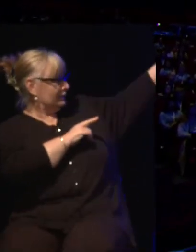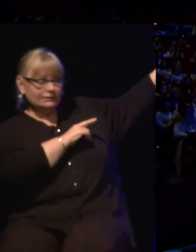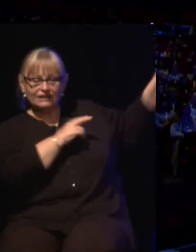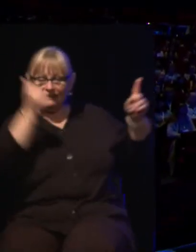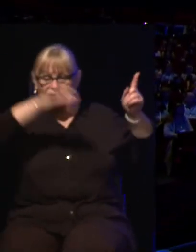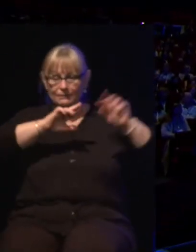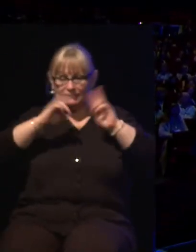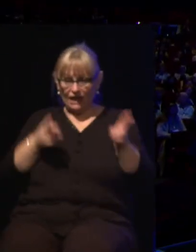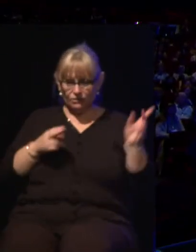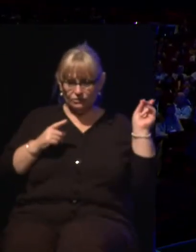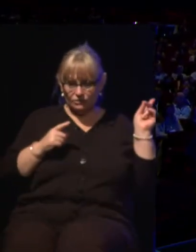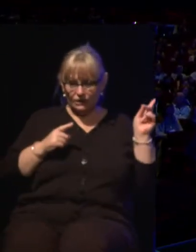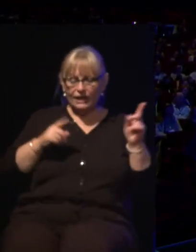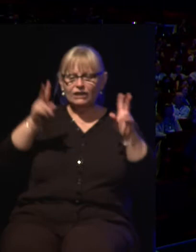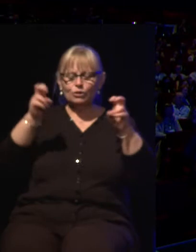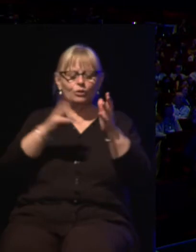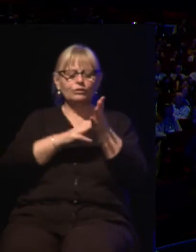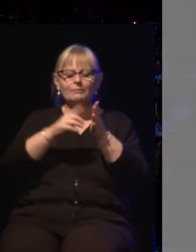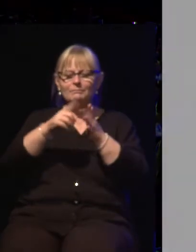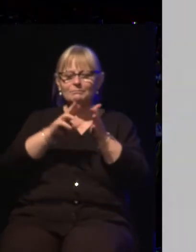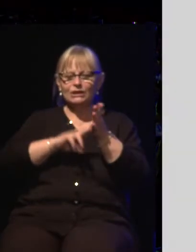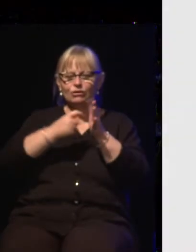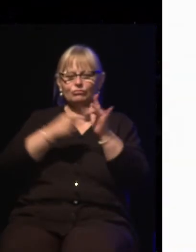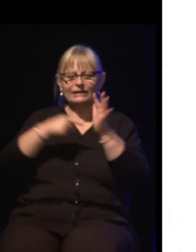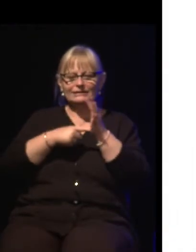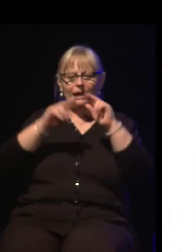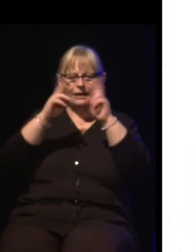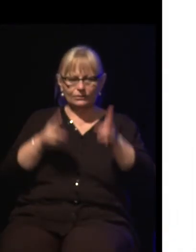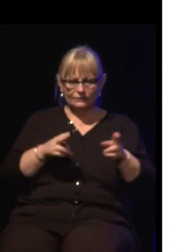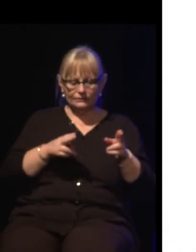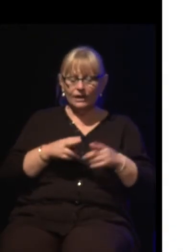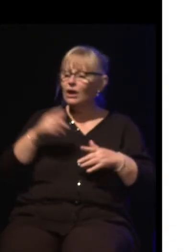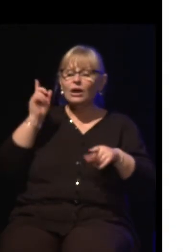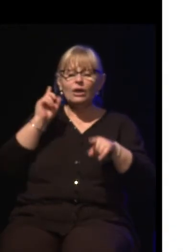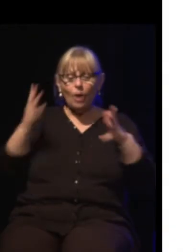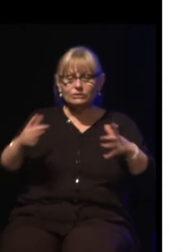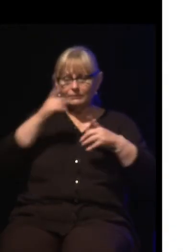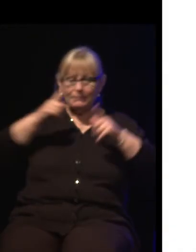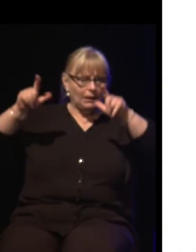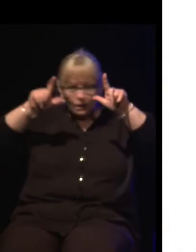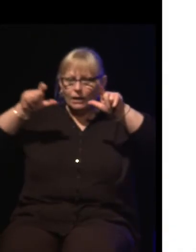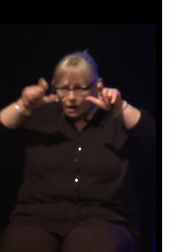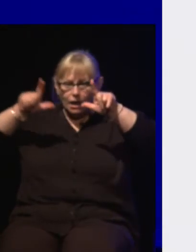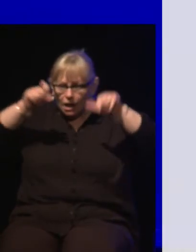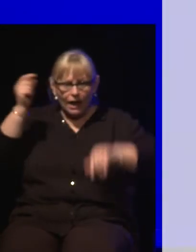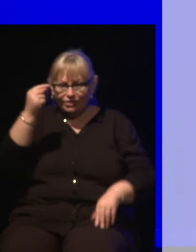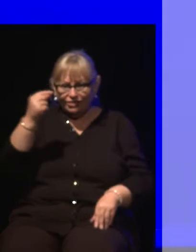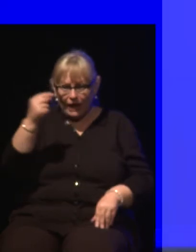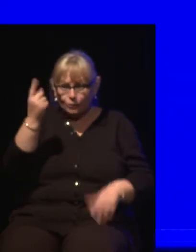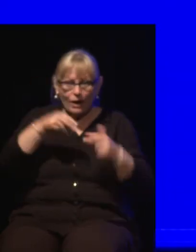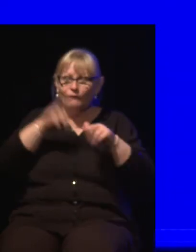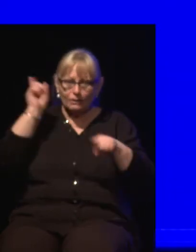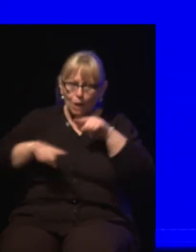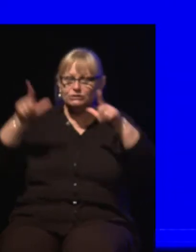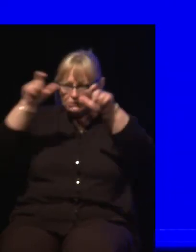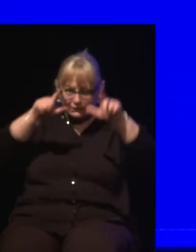Palm Springs. It's called the Menrad House. It's one of the most photographed houses in the country, probably, and